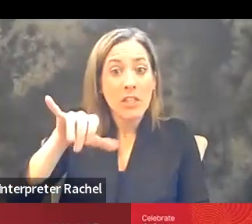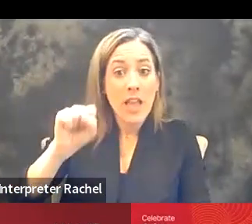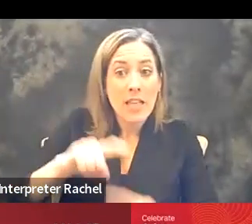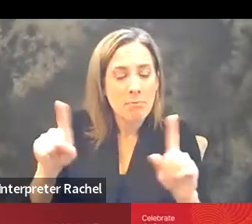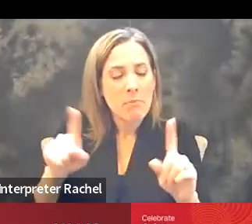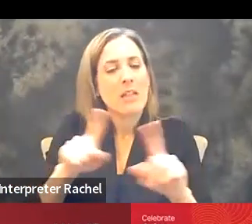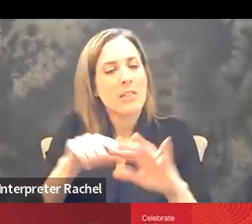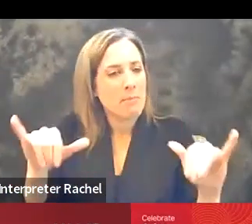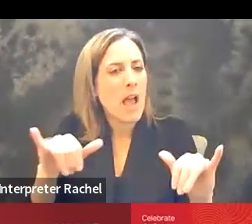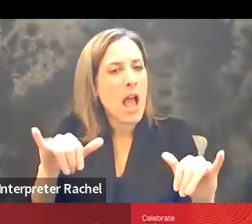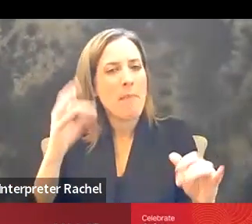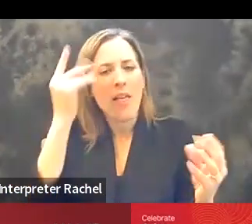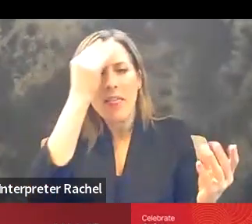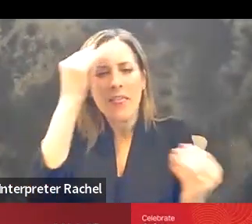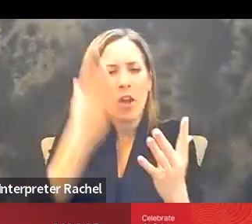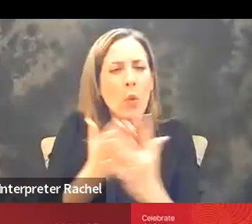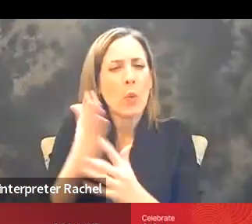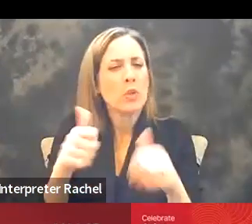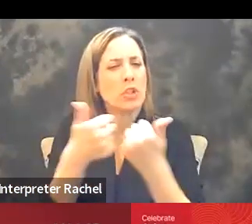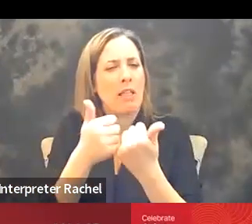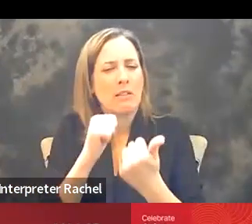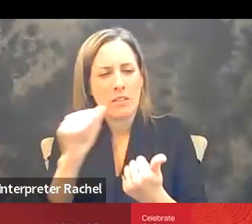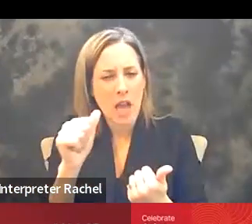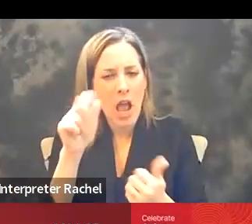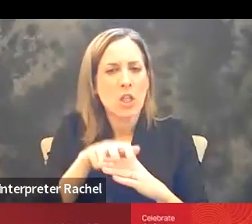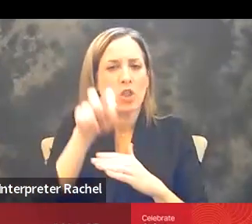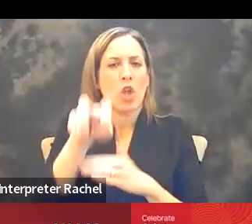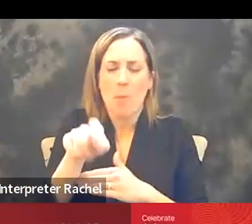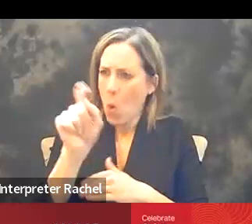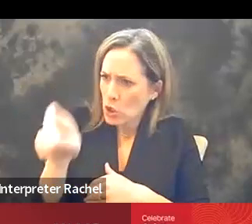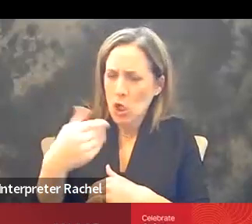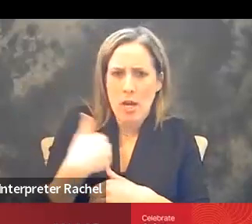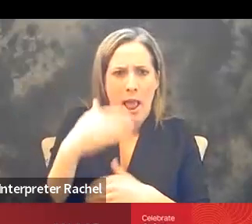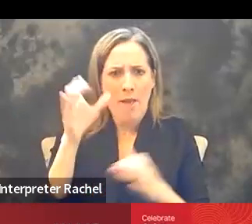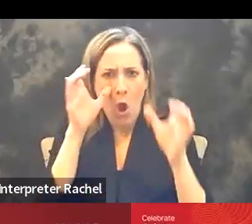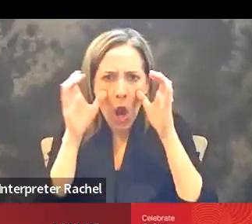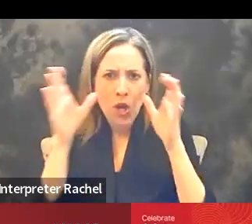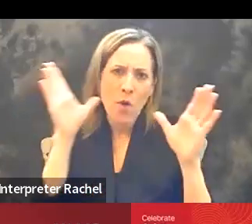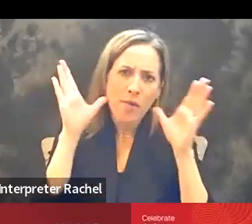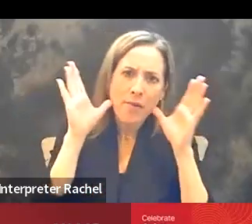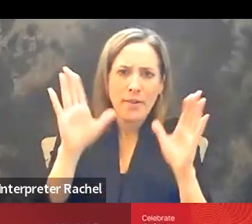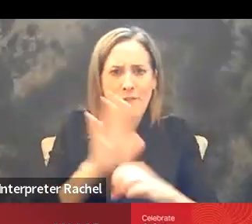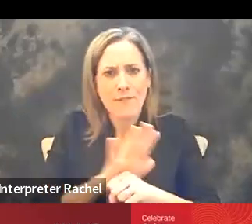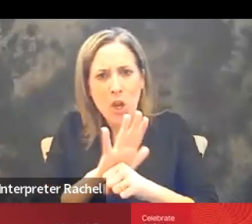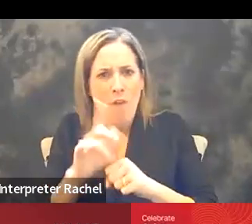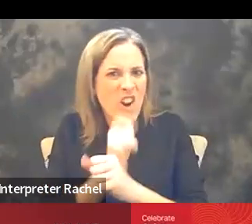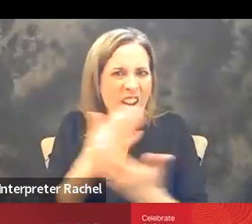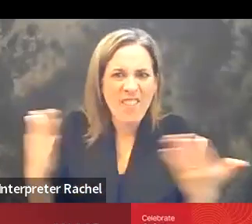to think through the challenges and not jump to, we should have audiovisual for everything. You might have to prioritize.